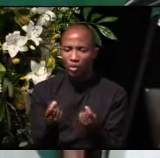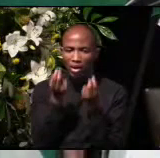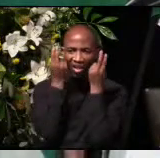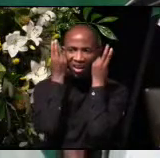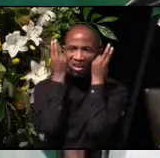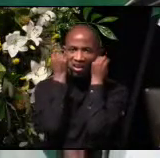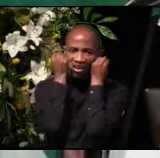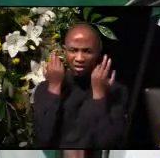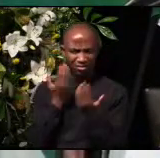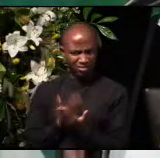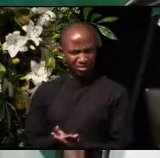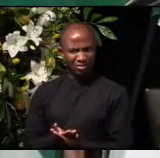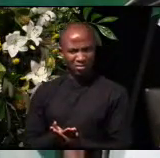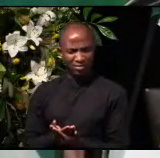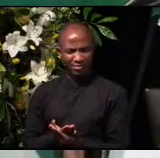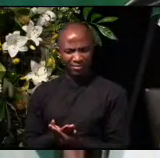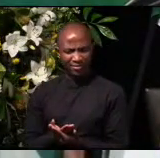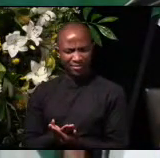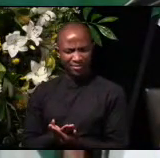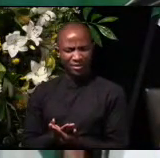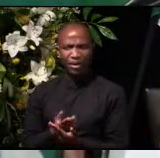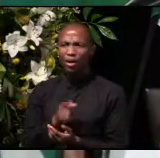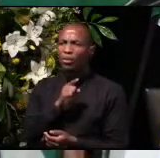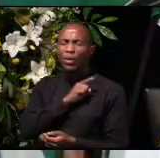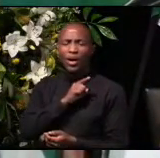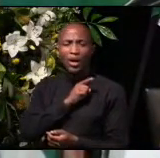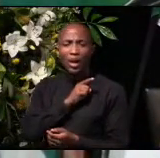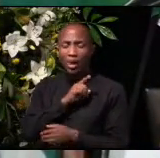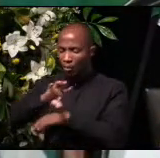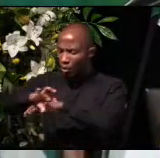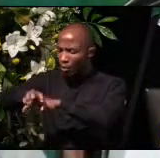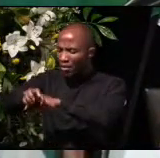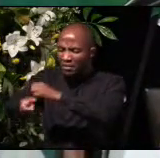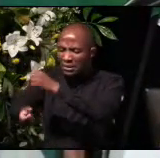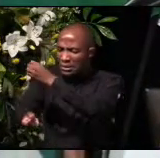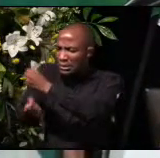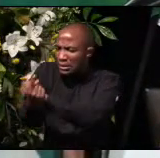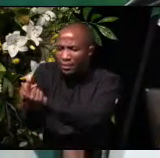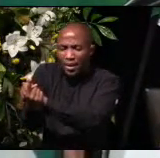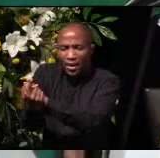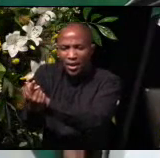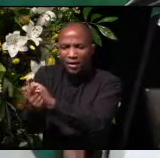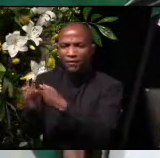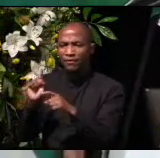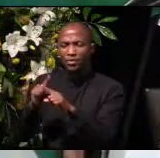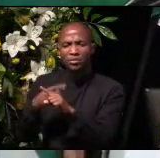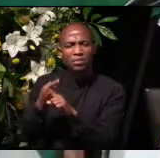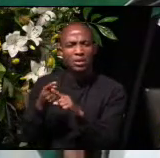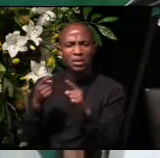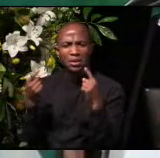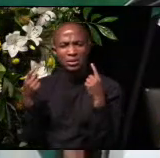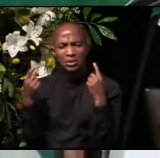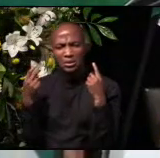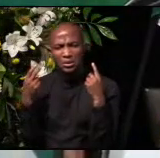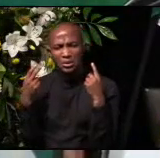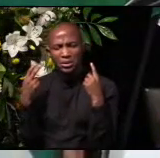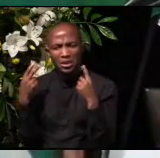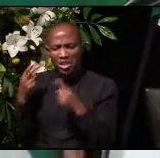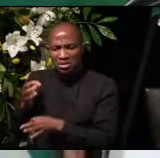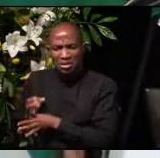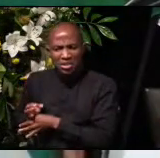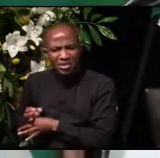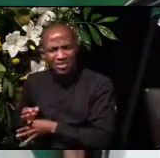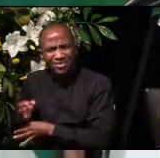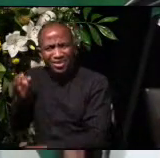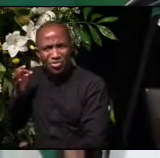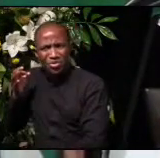what is happening in our provinces if you look at our security cluster I'm not even sure if we still